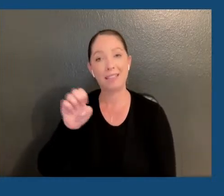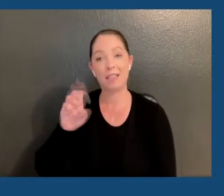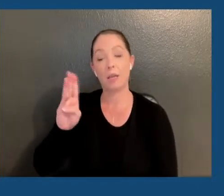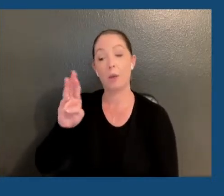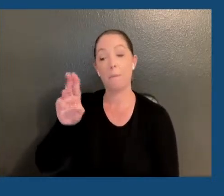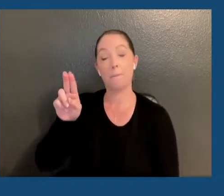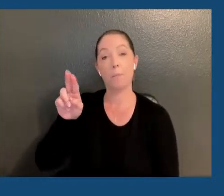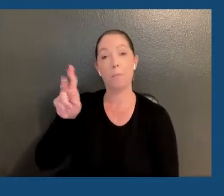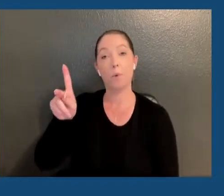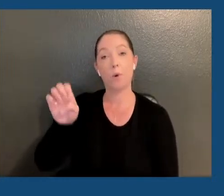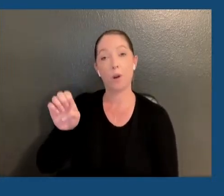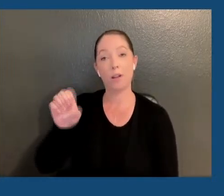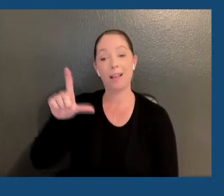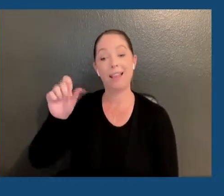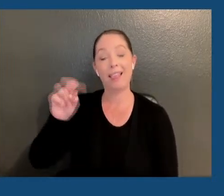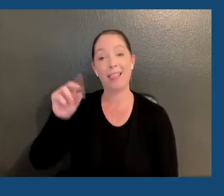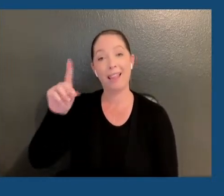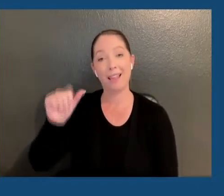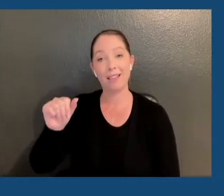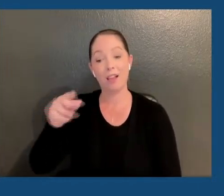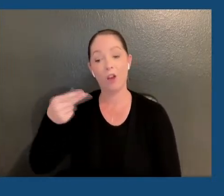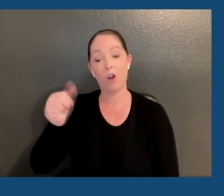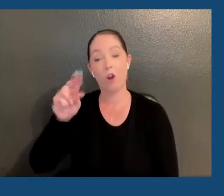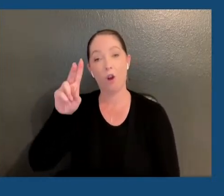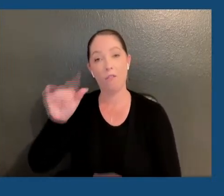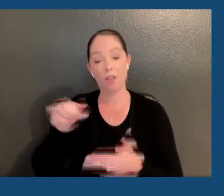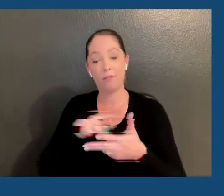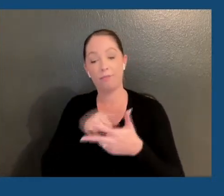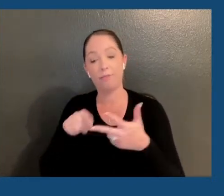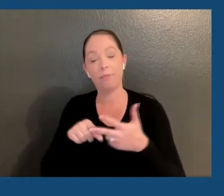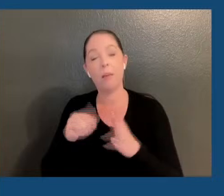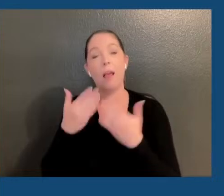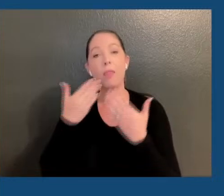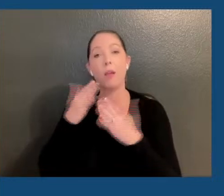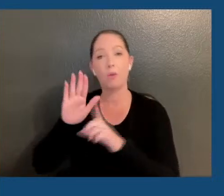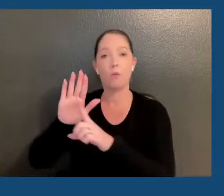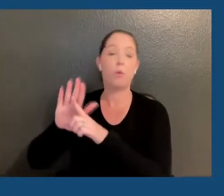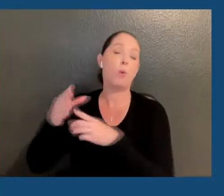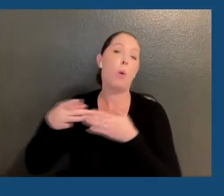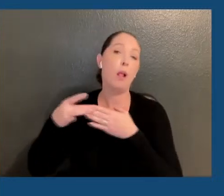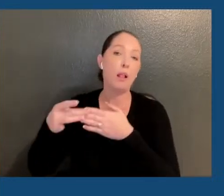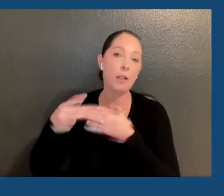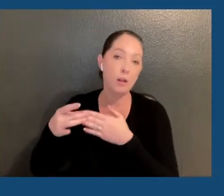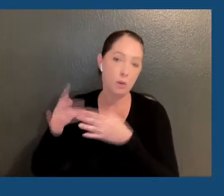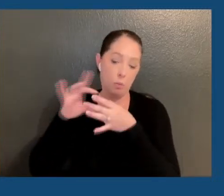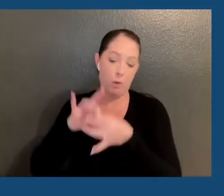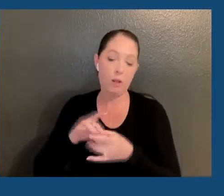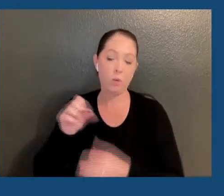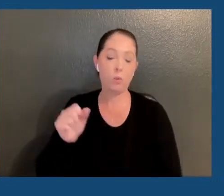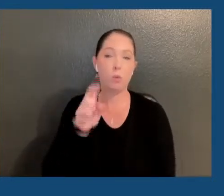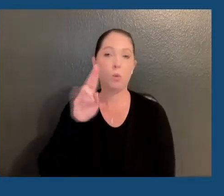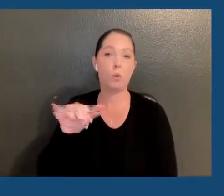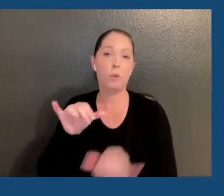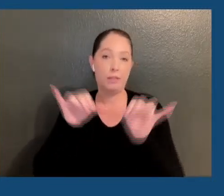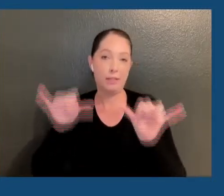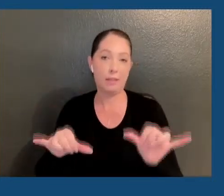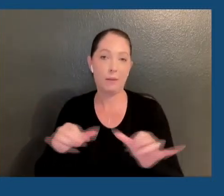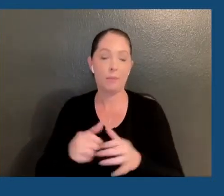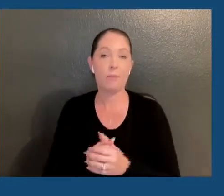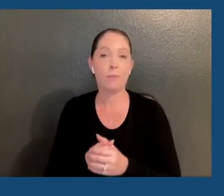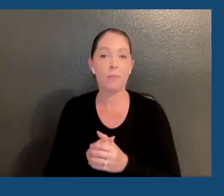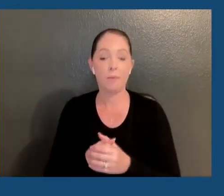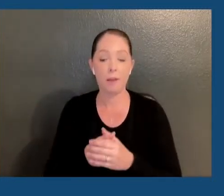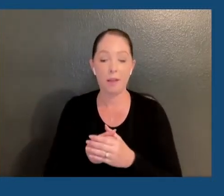Landa, and Trustee Harvey. Thank you for your leadership on behalf of the SUNY system. Certainly want to thank Abhidam for